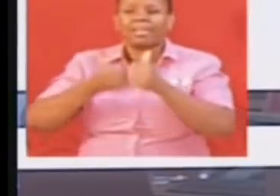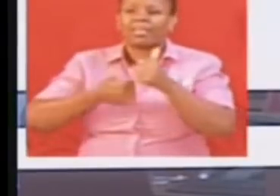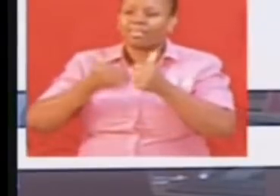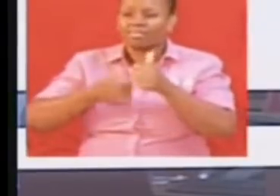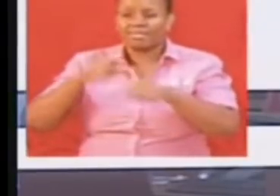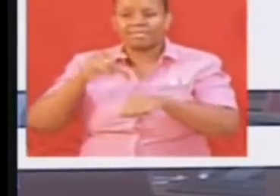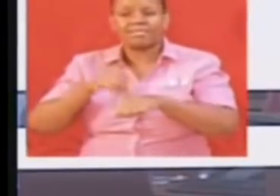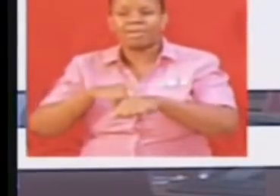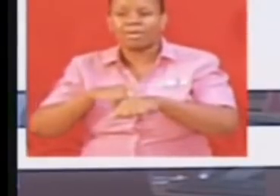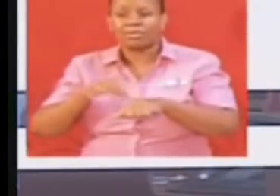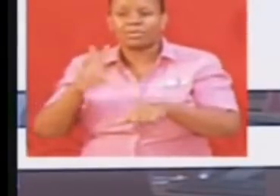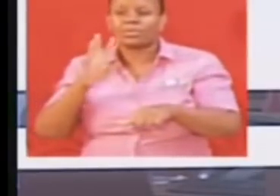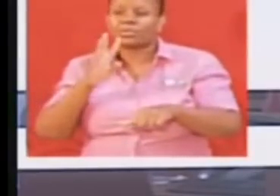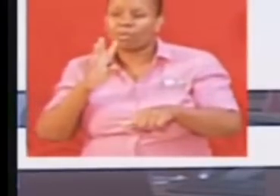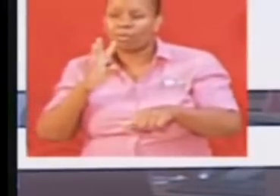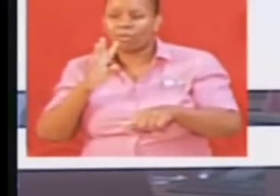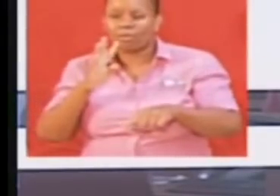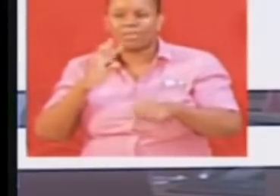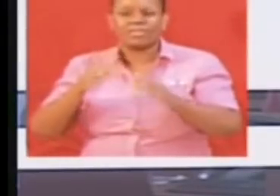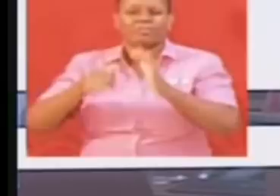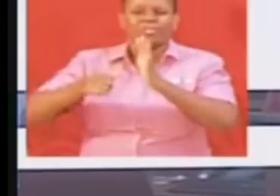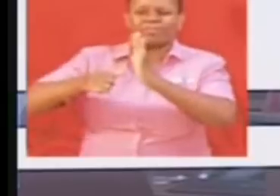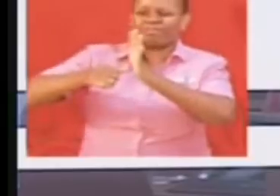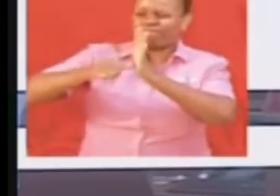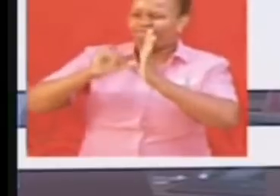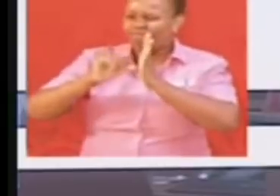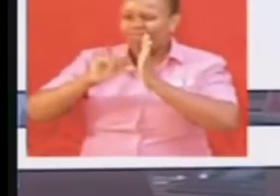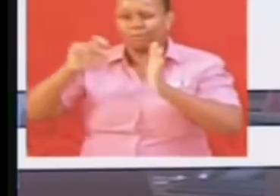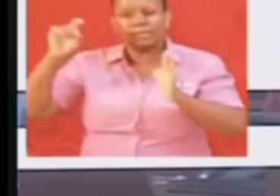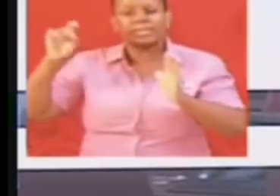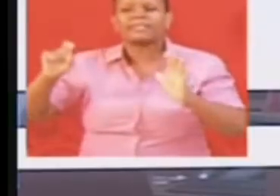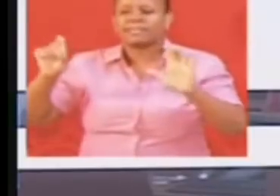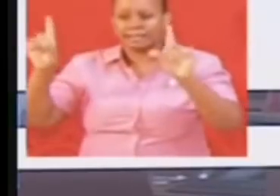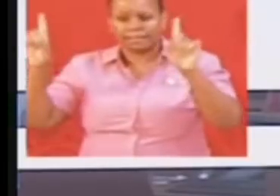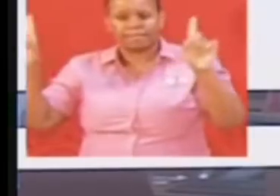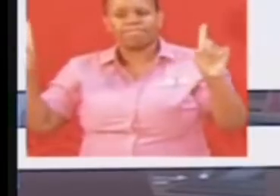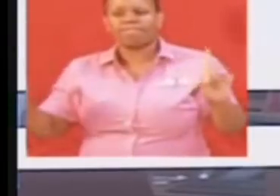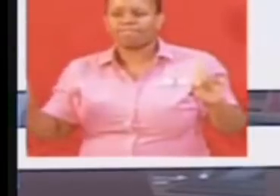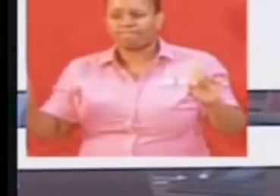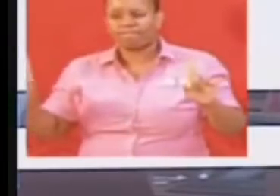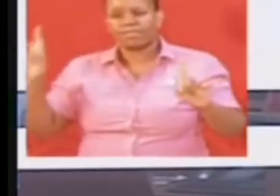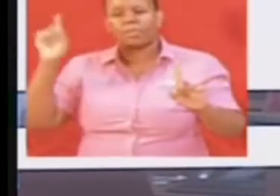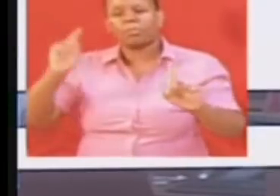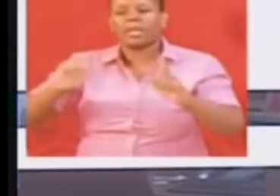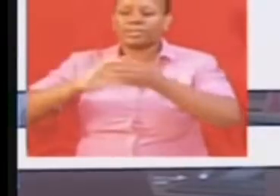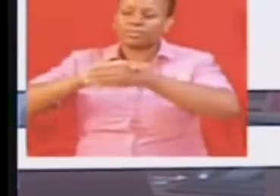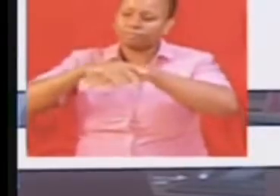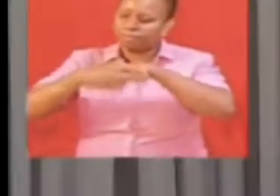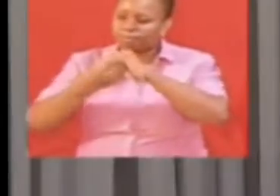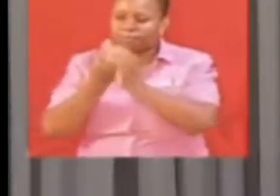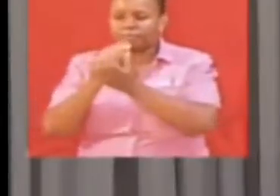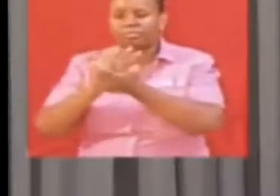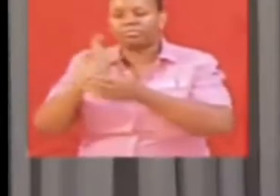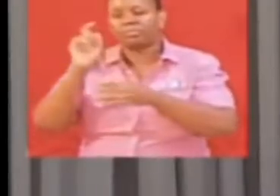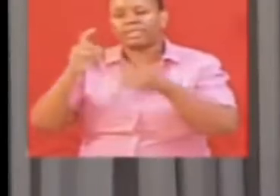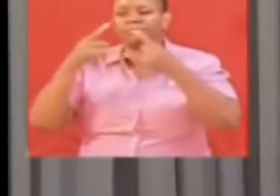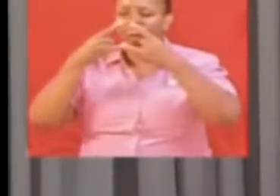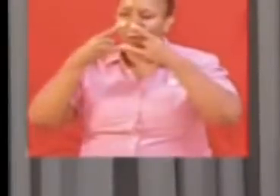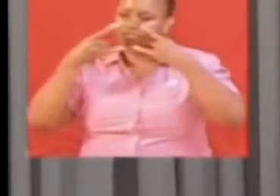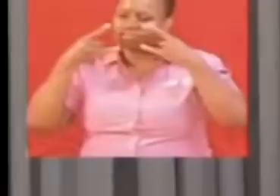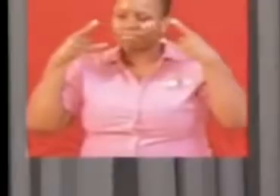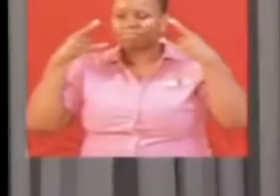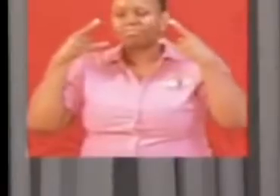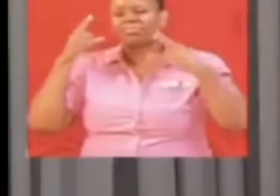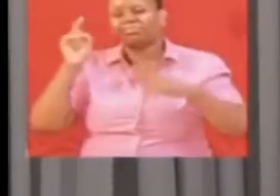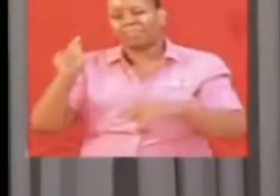sanitizing, distancing, and continuing to wear our mask. Thank you. Thank you